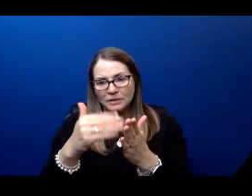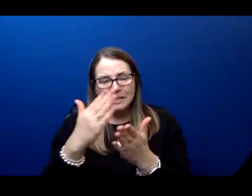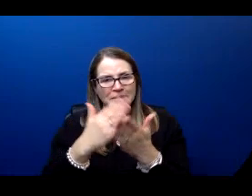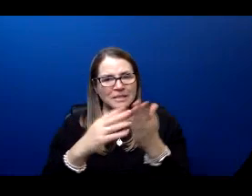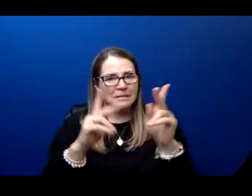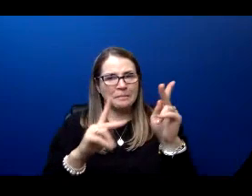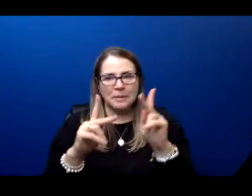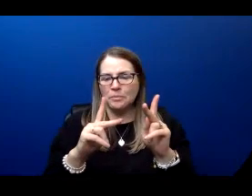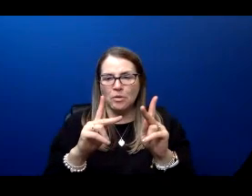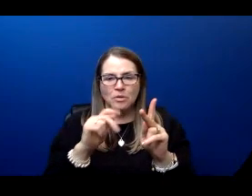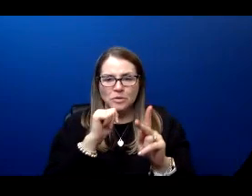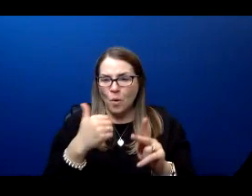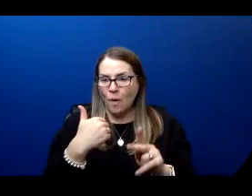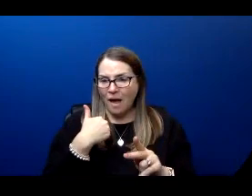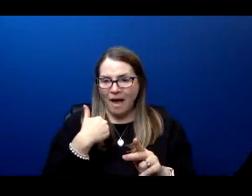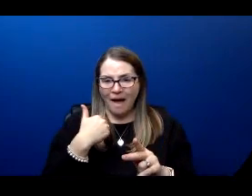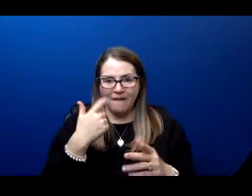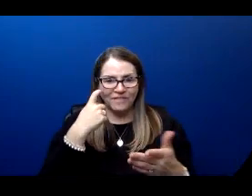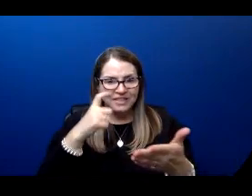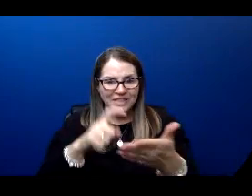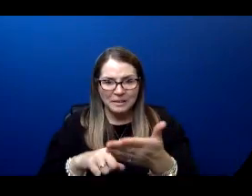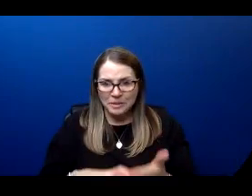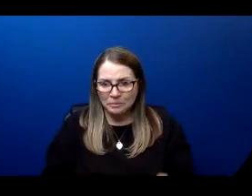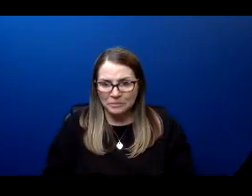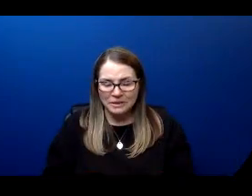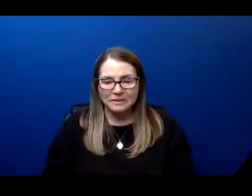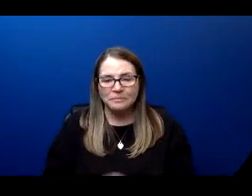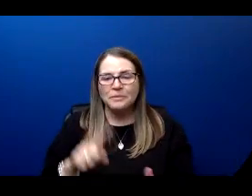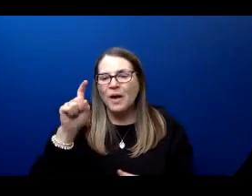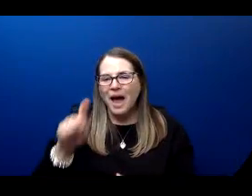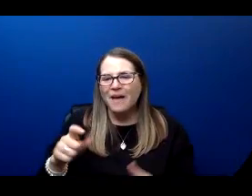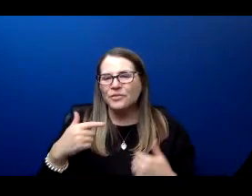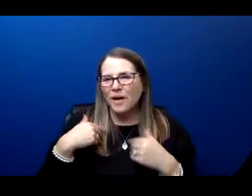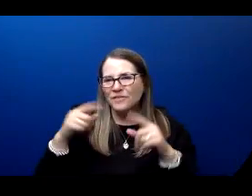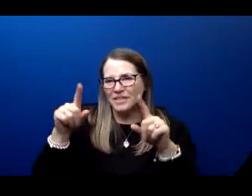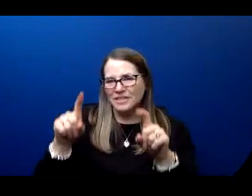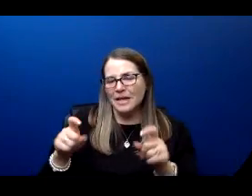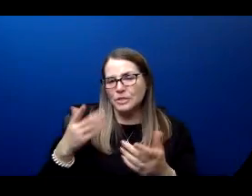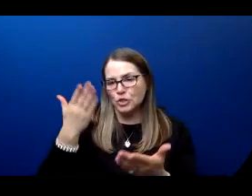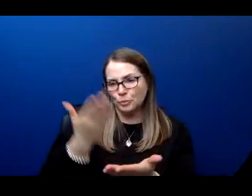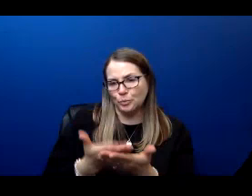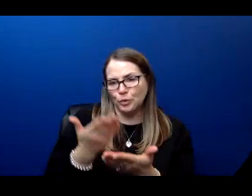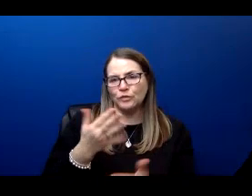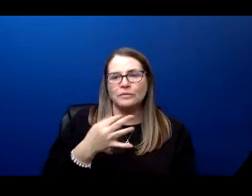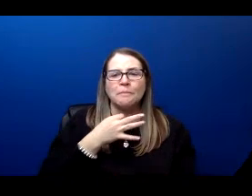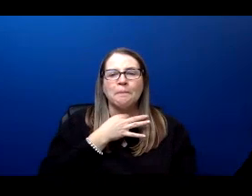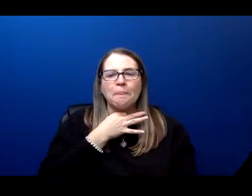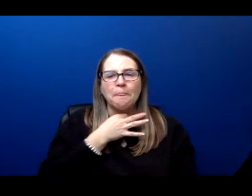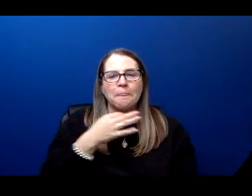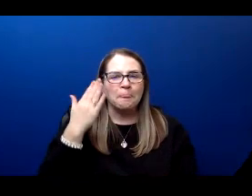don't get symptoms, but they have it and it's only detected through testing. So I'm just curious to know if that's a potential